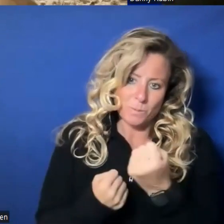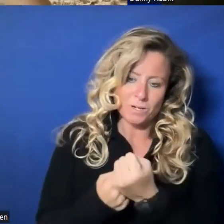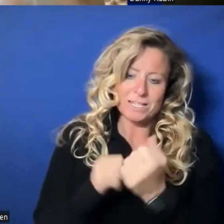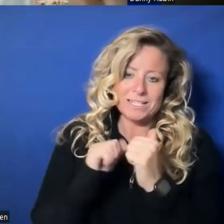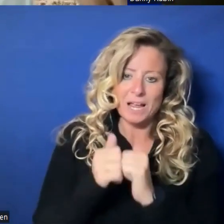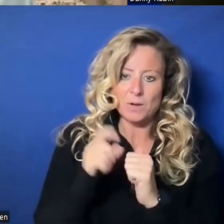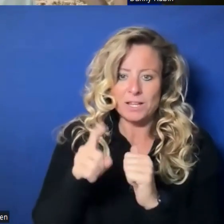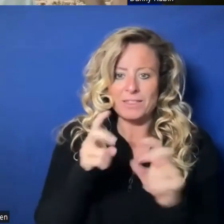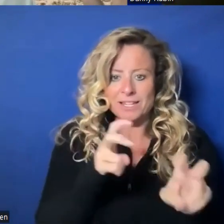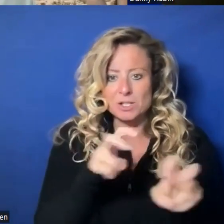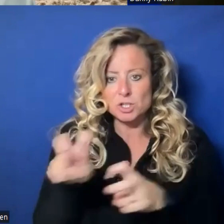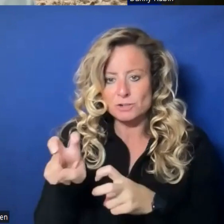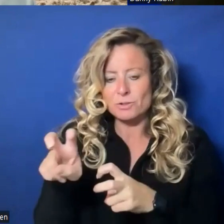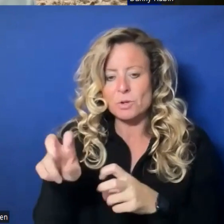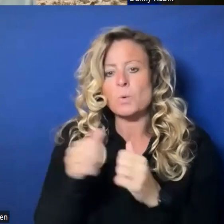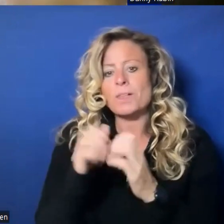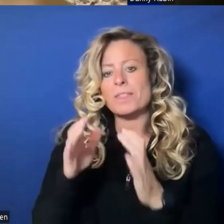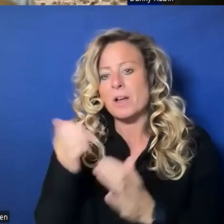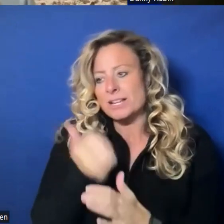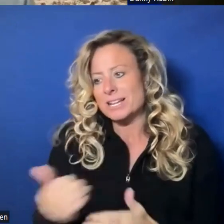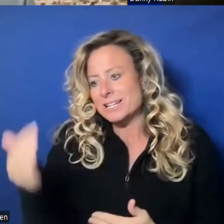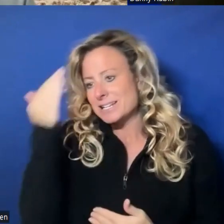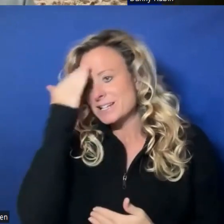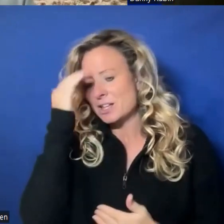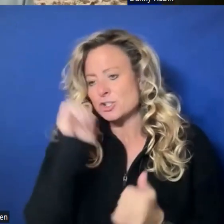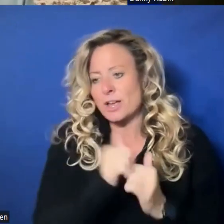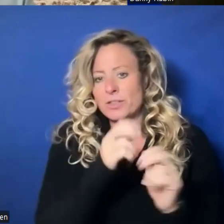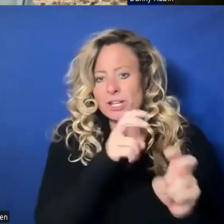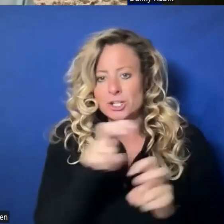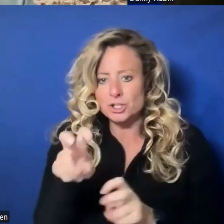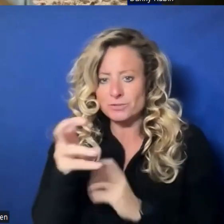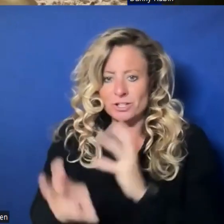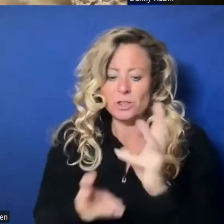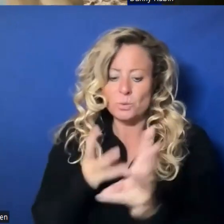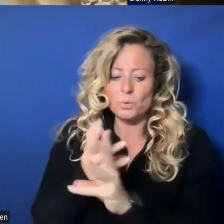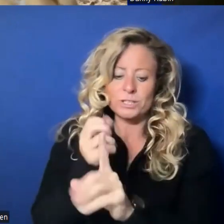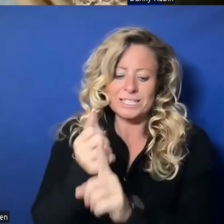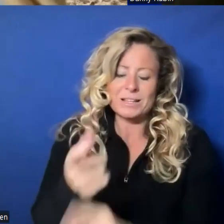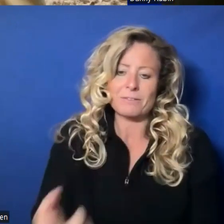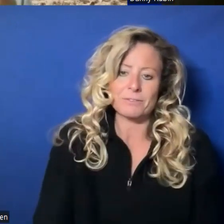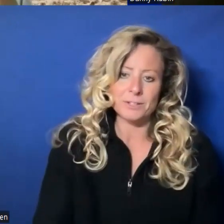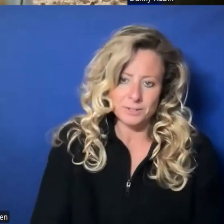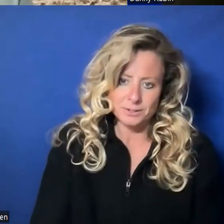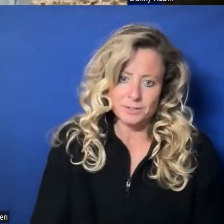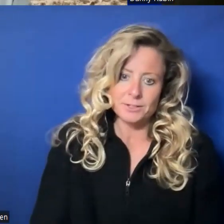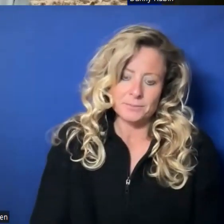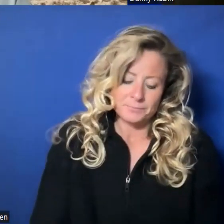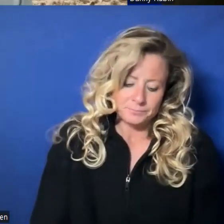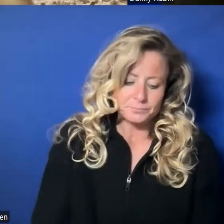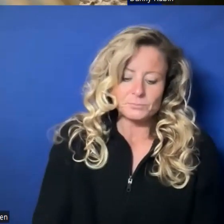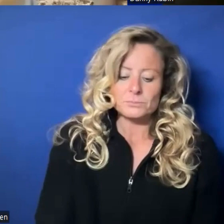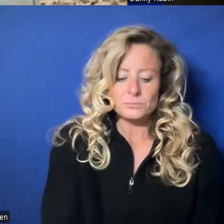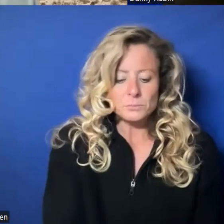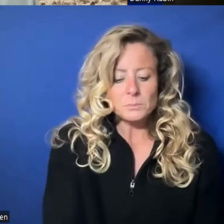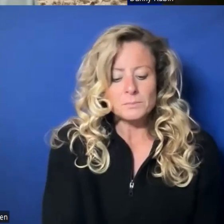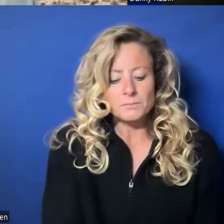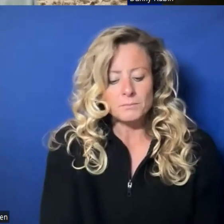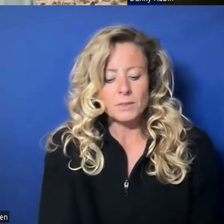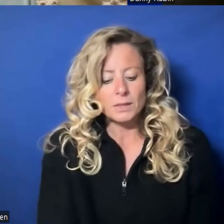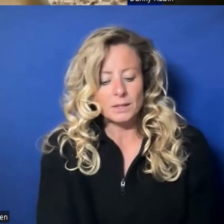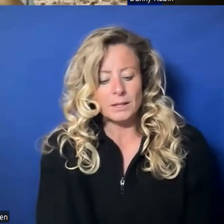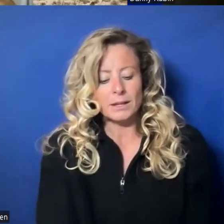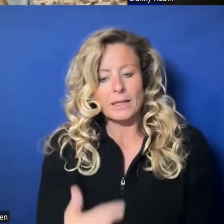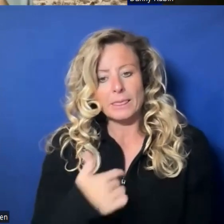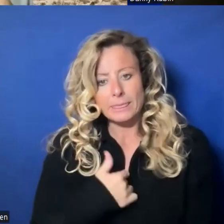they shift without any knowledge, how they can shift in this world, and how they and me